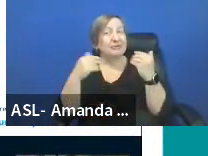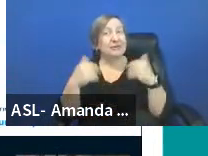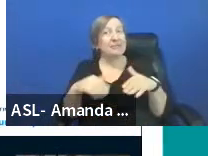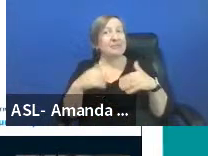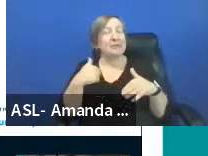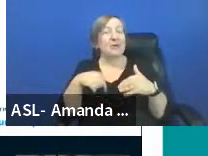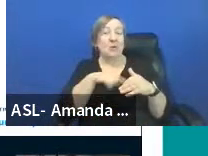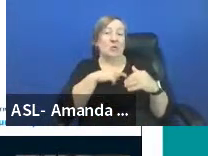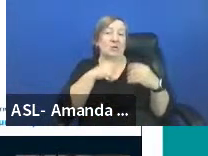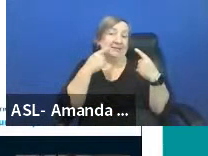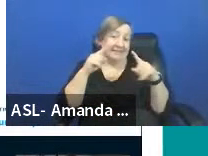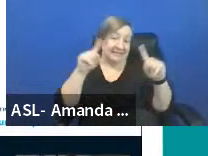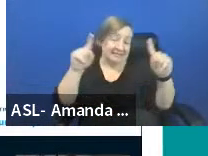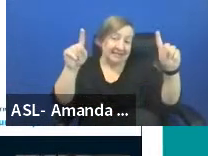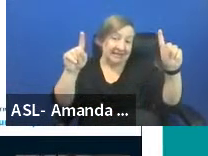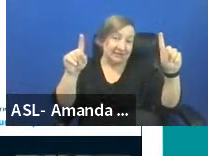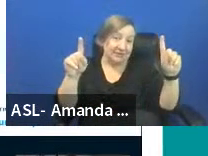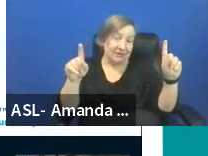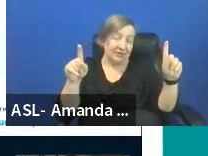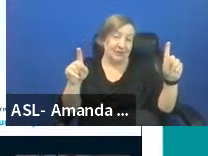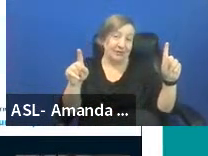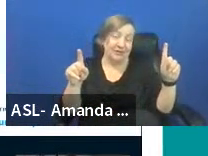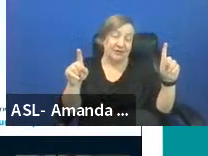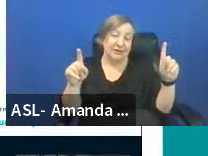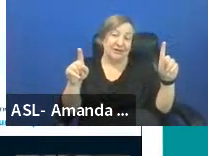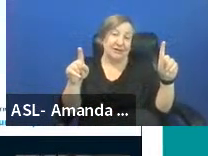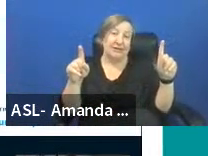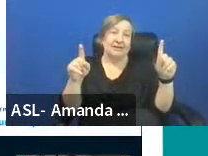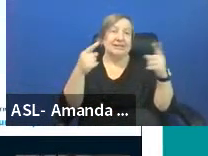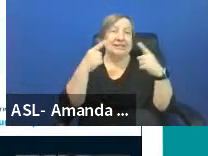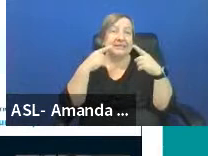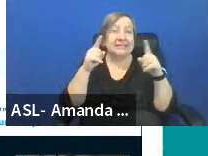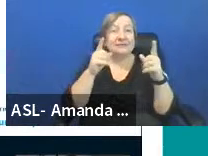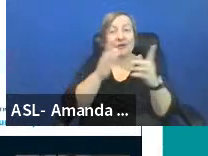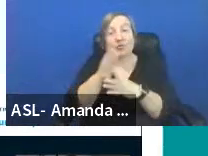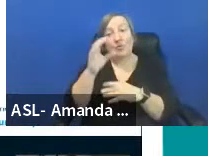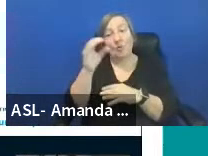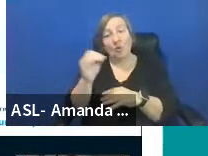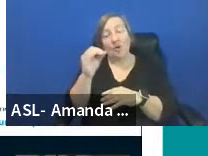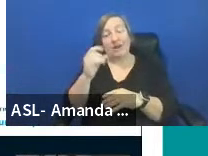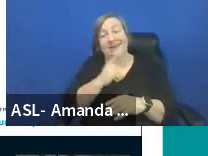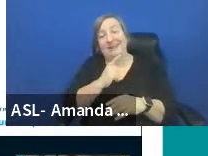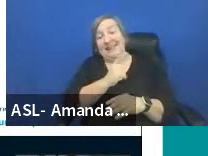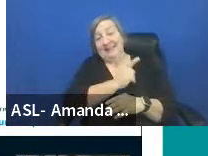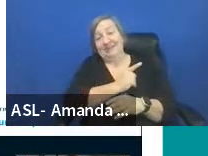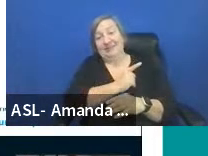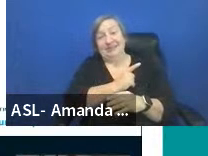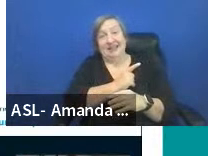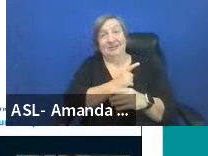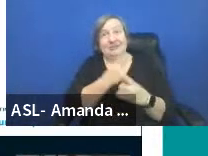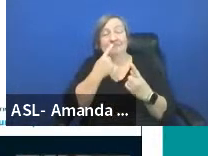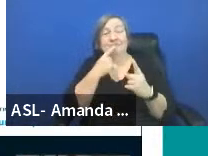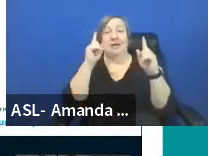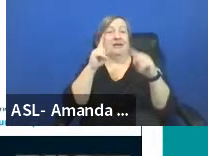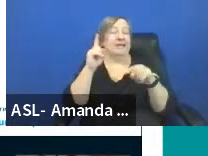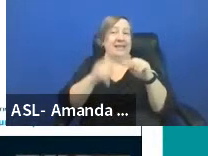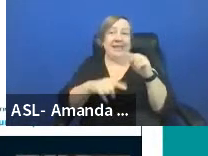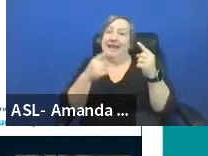were successful in getting through the Oregon legislature. That would not have happened